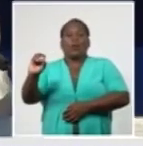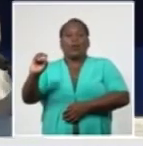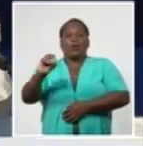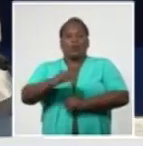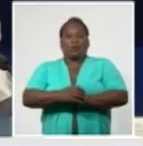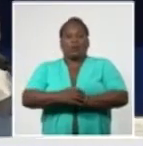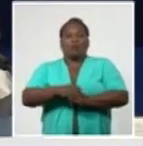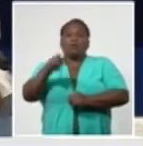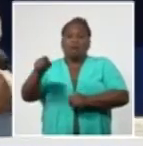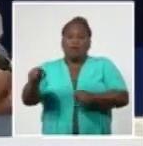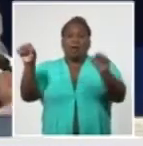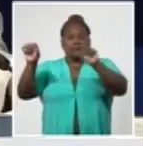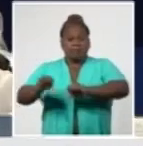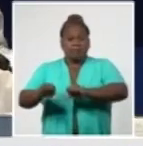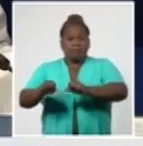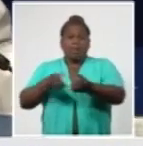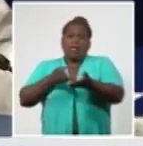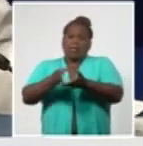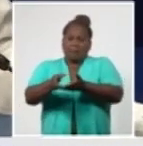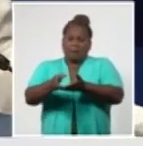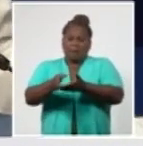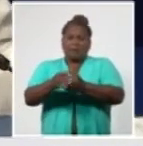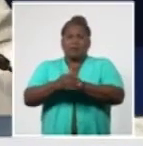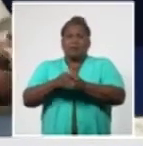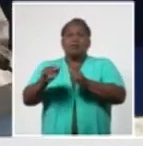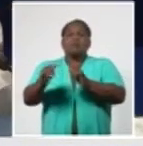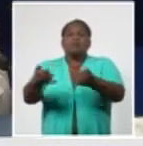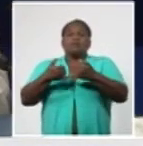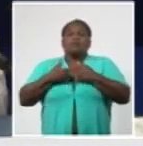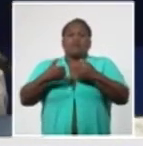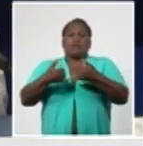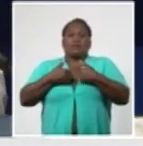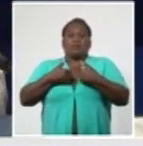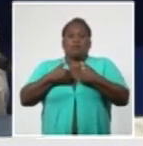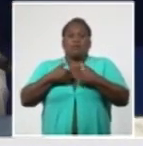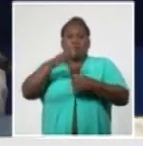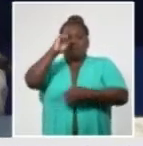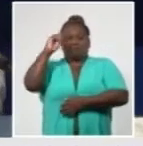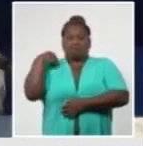care unit of this hospital, and